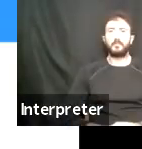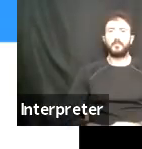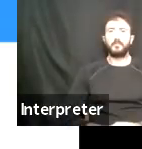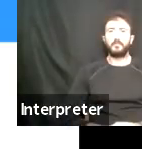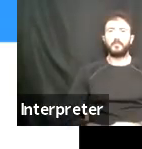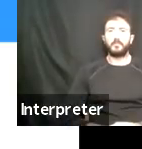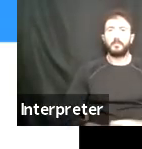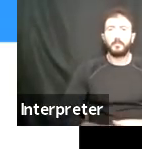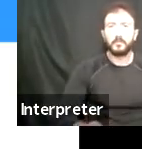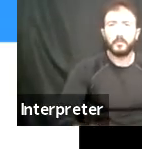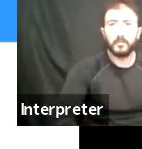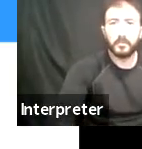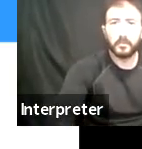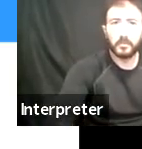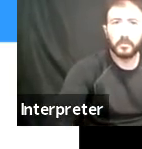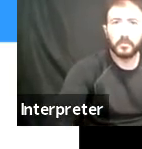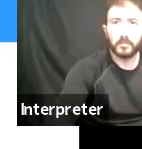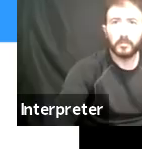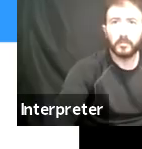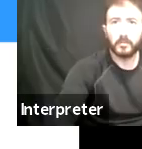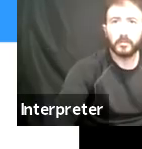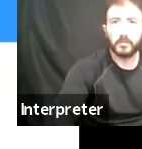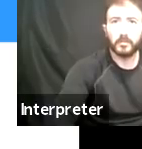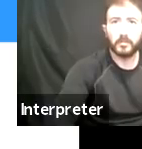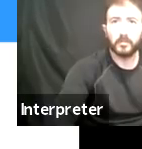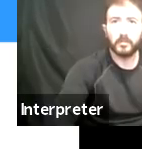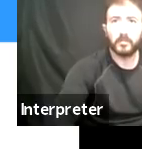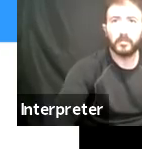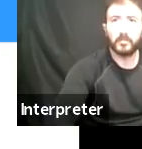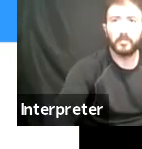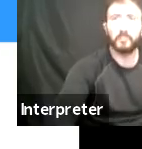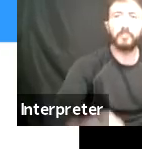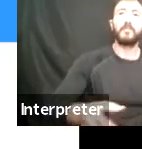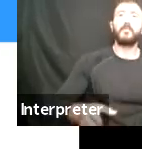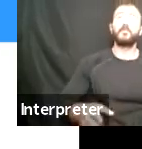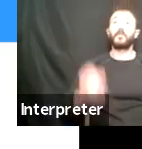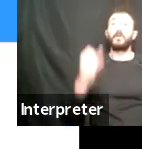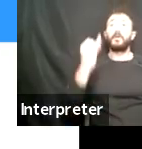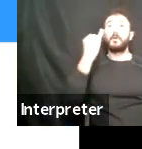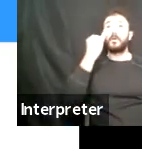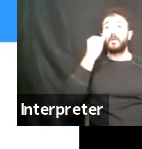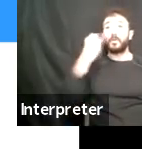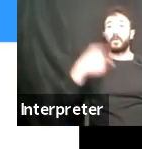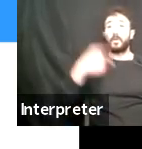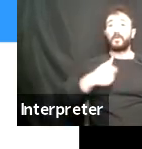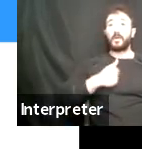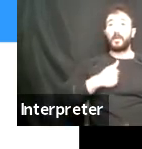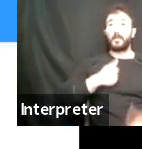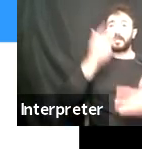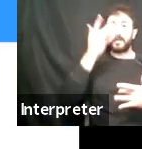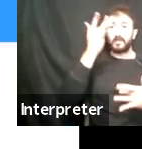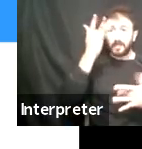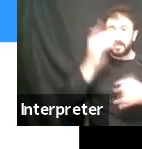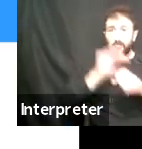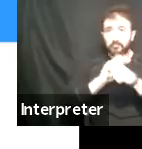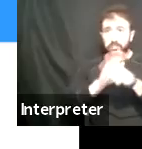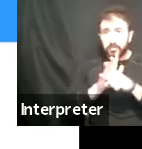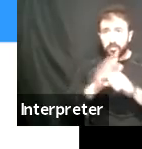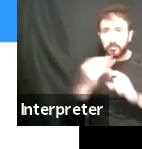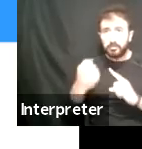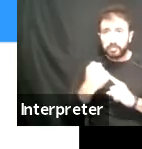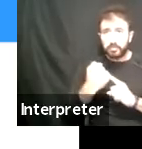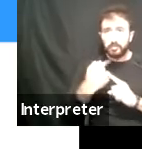So we are very closely following Spokane Regional Health District's guidance around